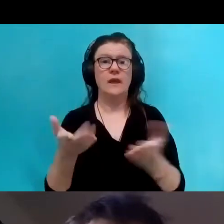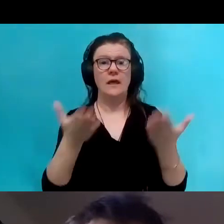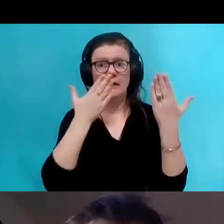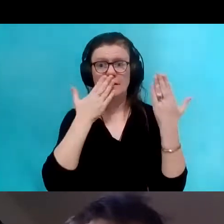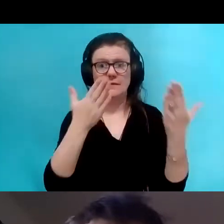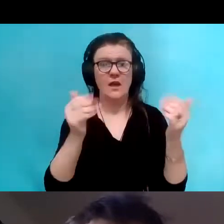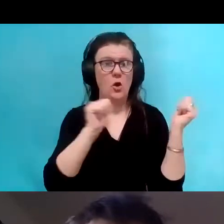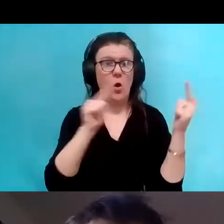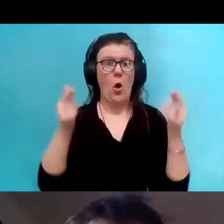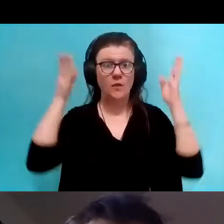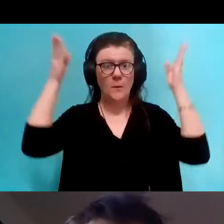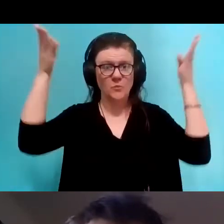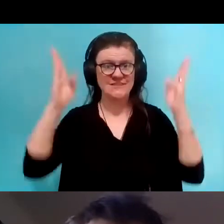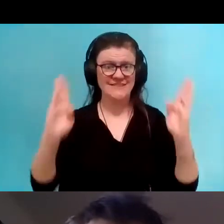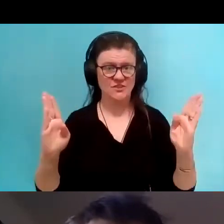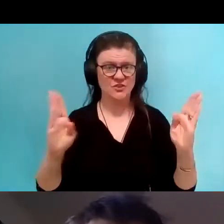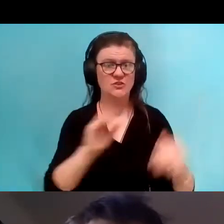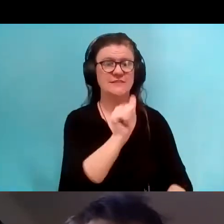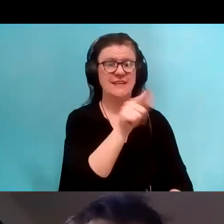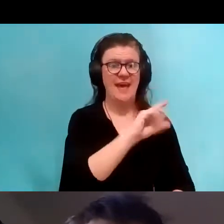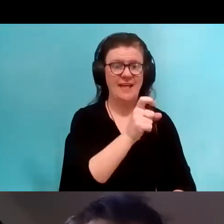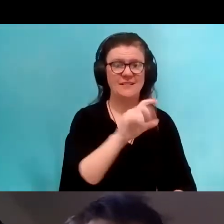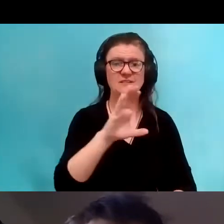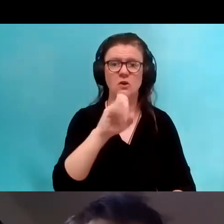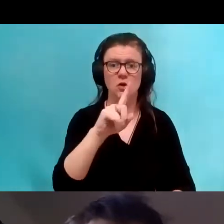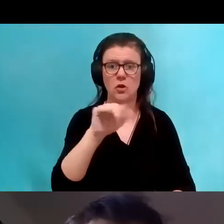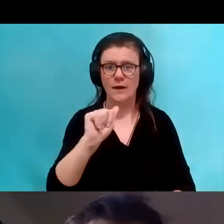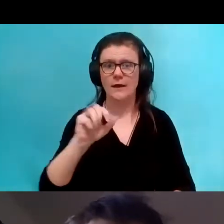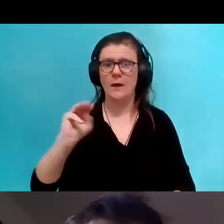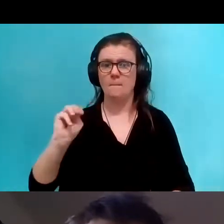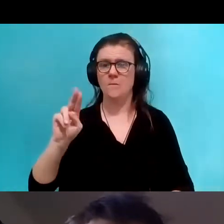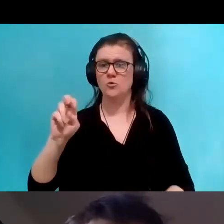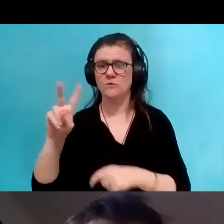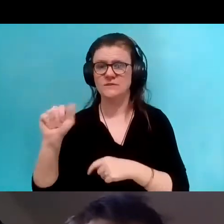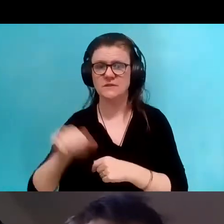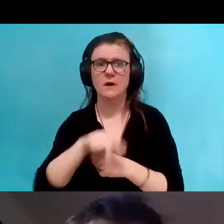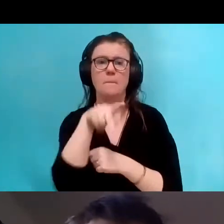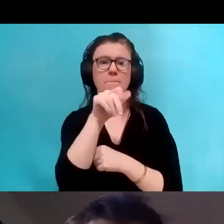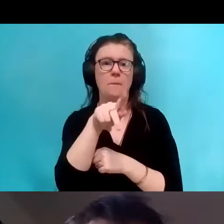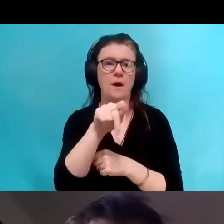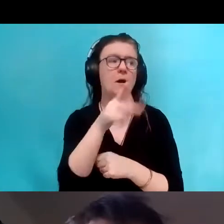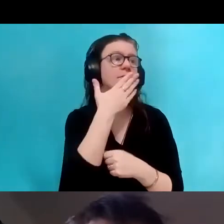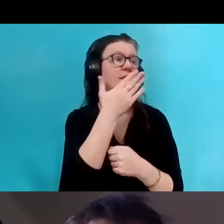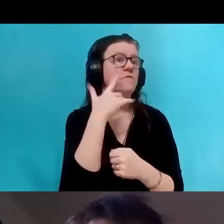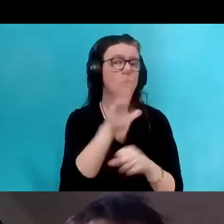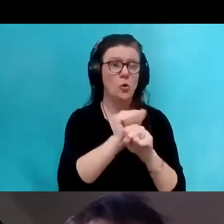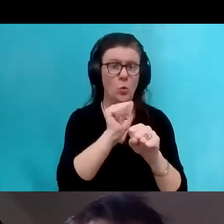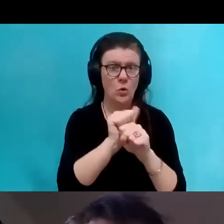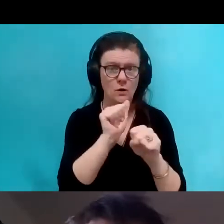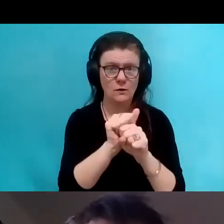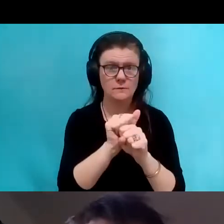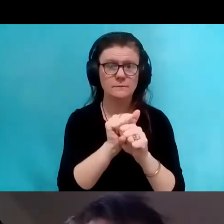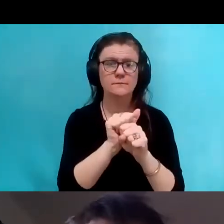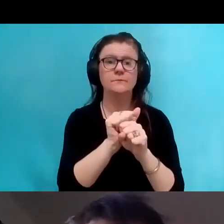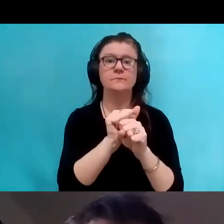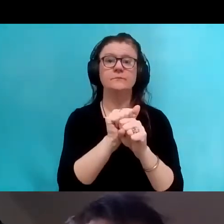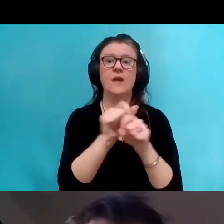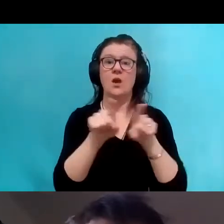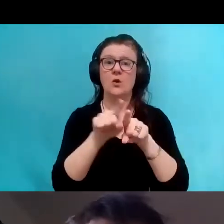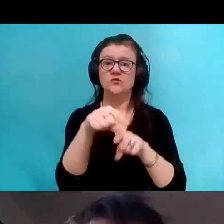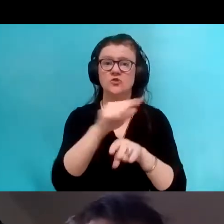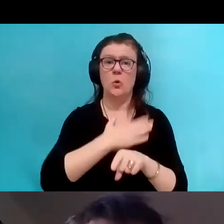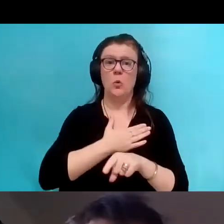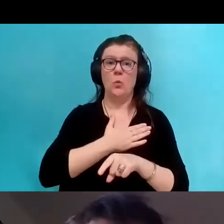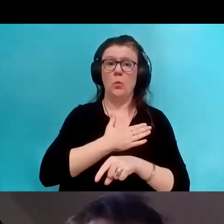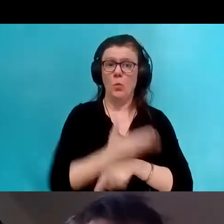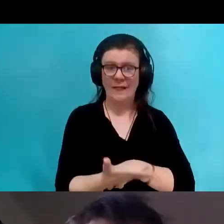all of the panelists for all of your fascinating presentations, all the work that you're doing, and of course for being so ready to share that